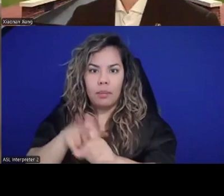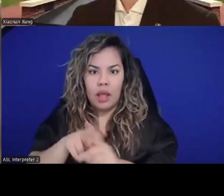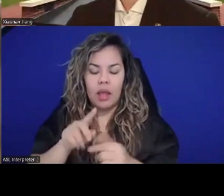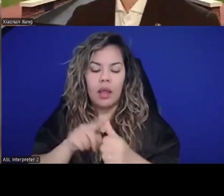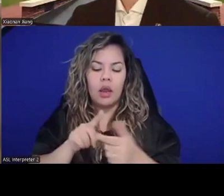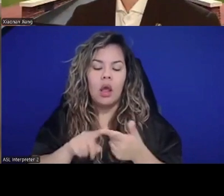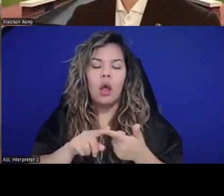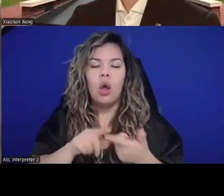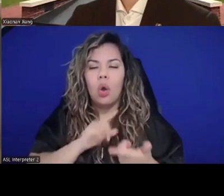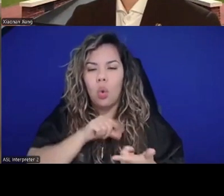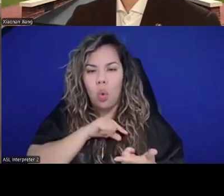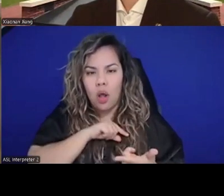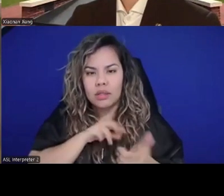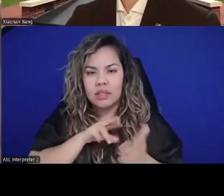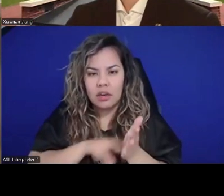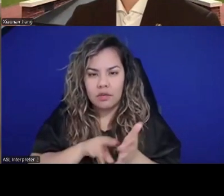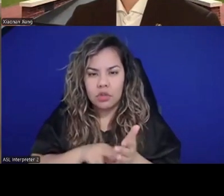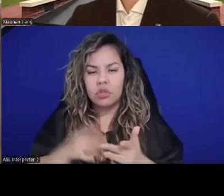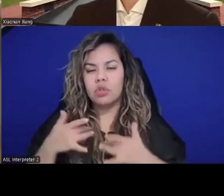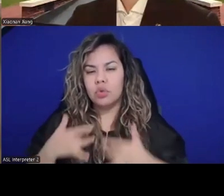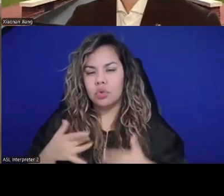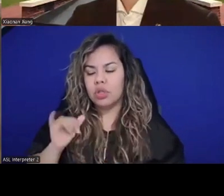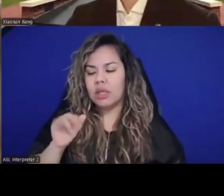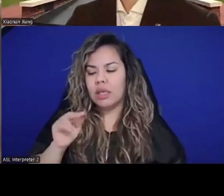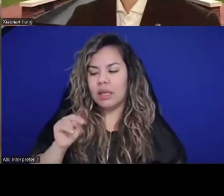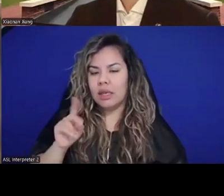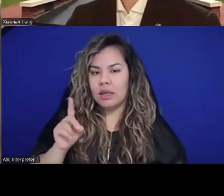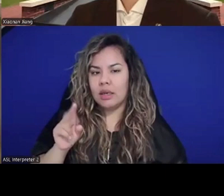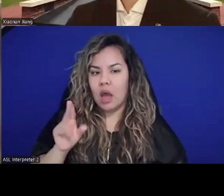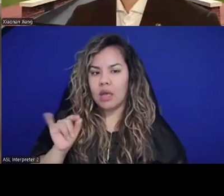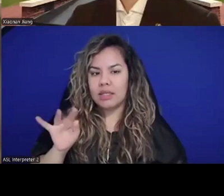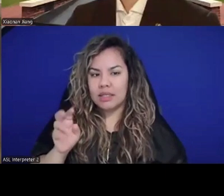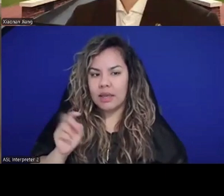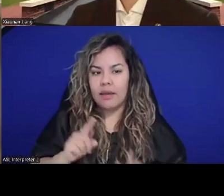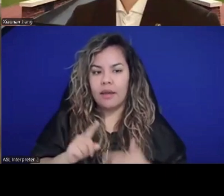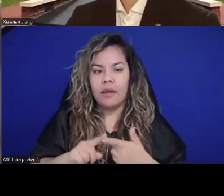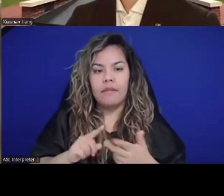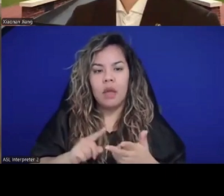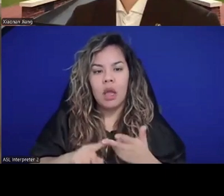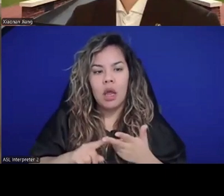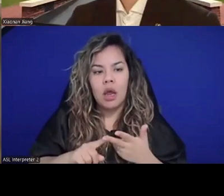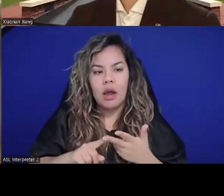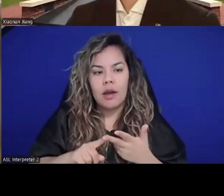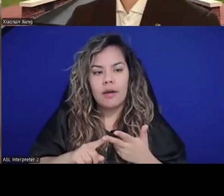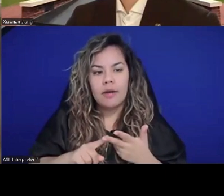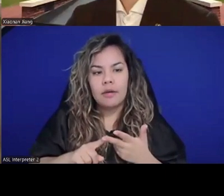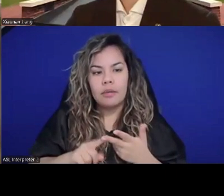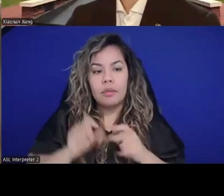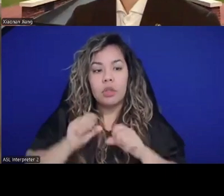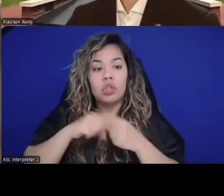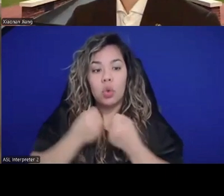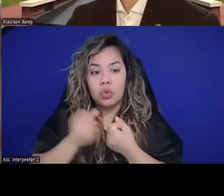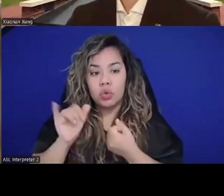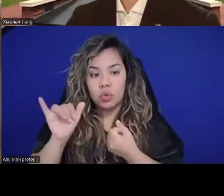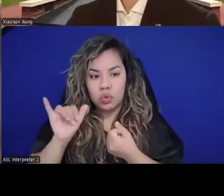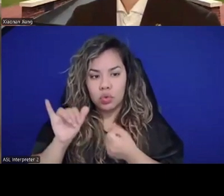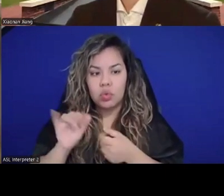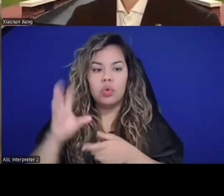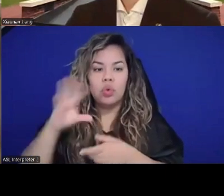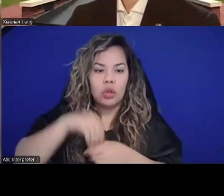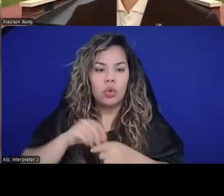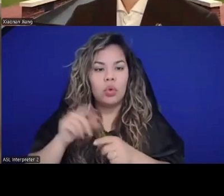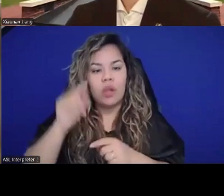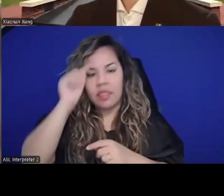research is mostly inductive, so should we still include the theoretical framework when you submit a